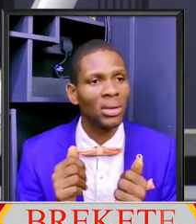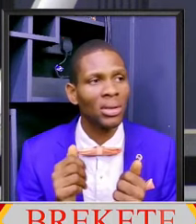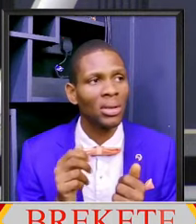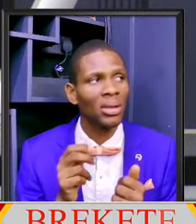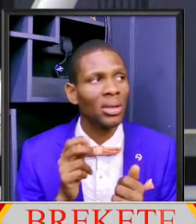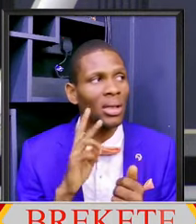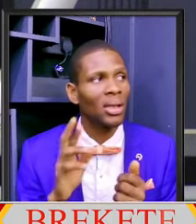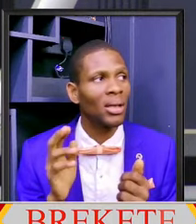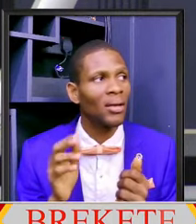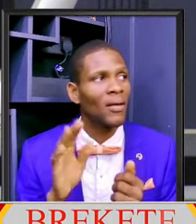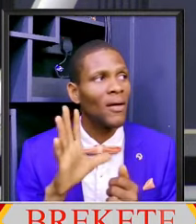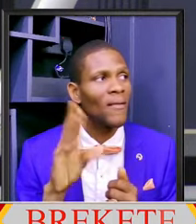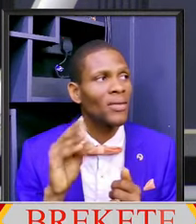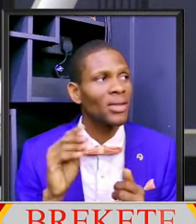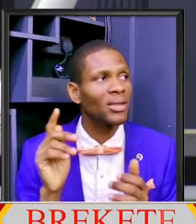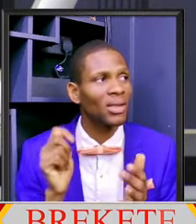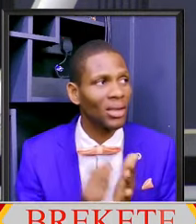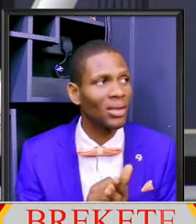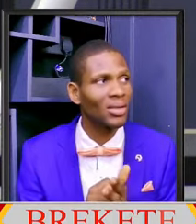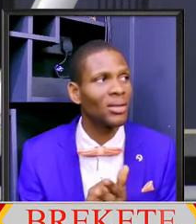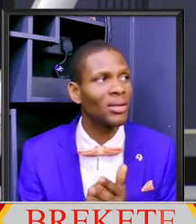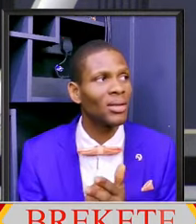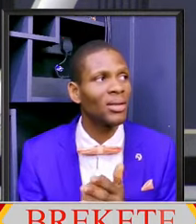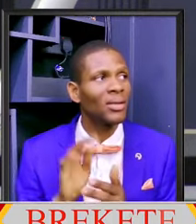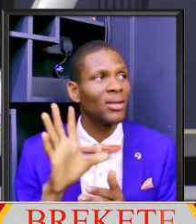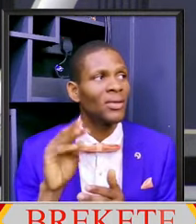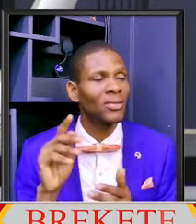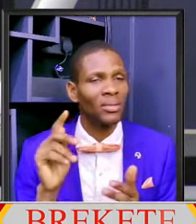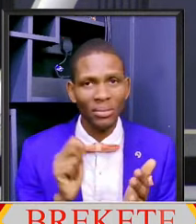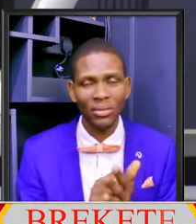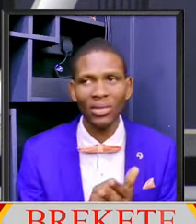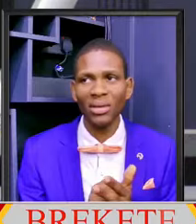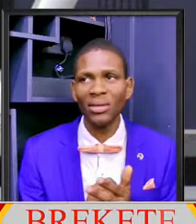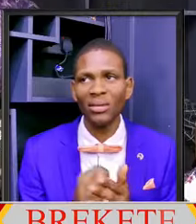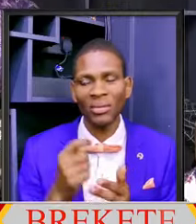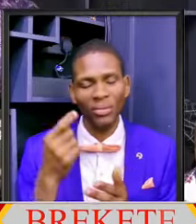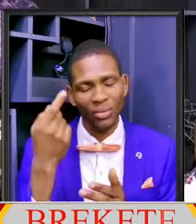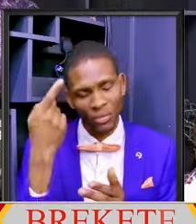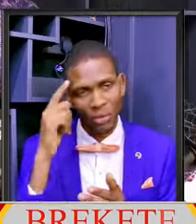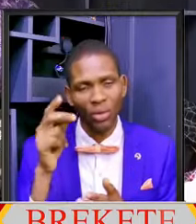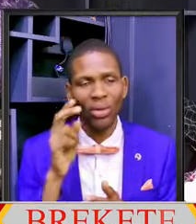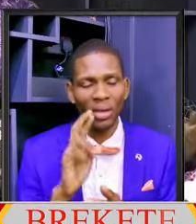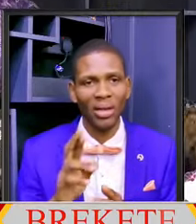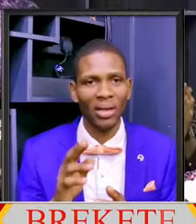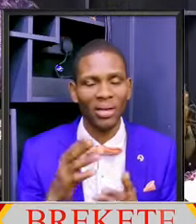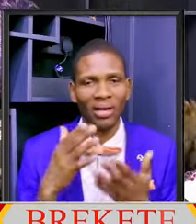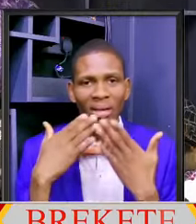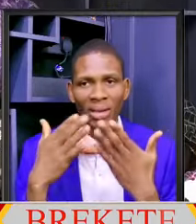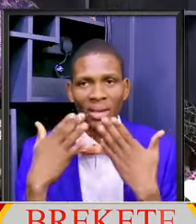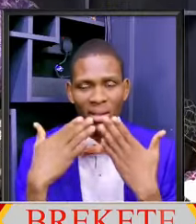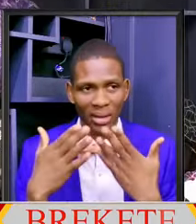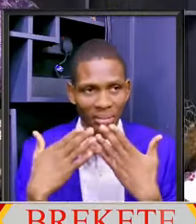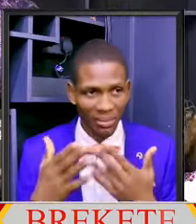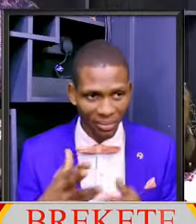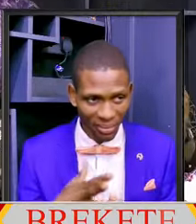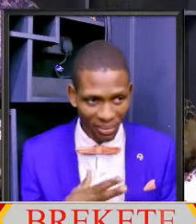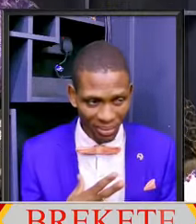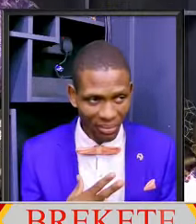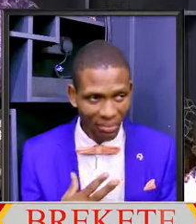another 50,000 to the lady. I'm supporting. 50,000 naira for her. Thank you. Let's appreciate His Excellency.